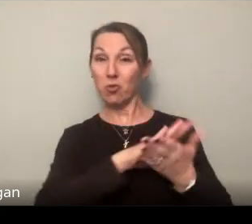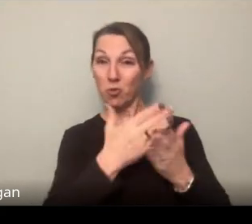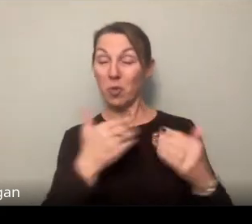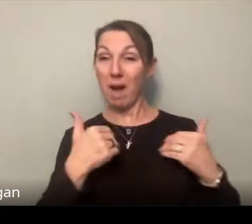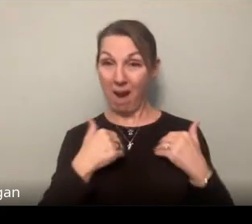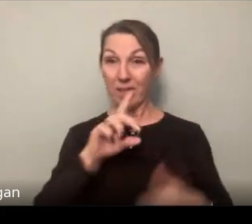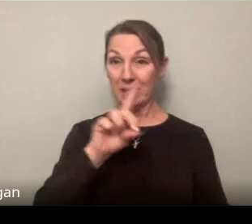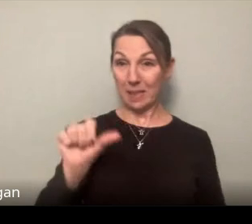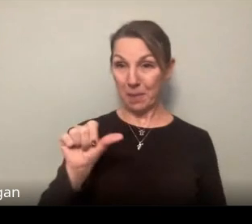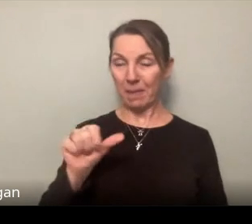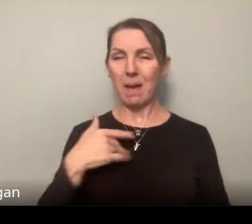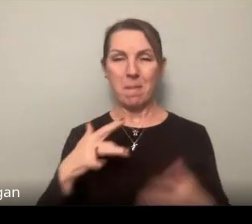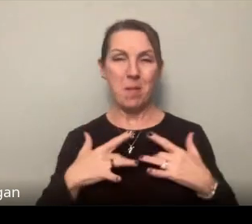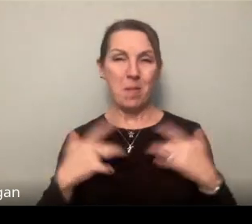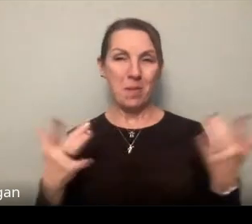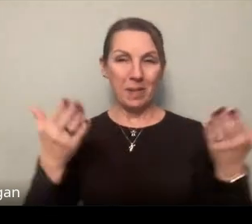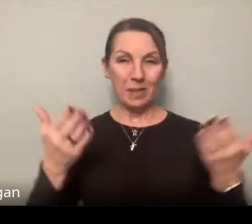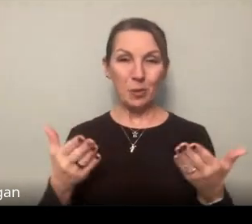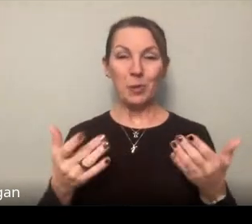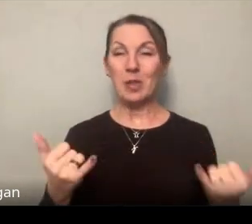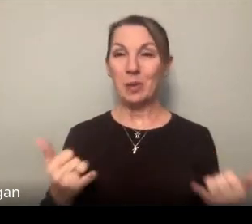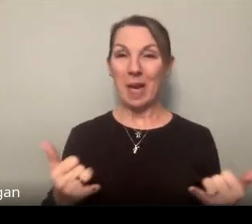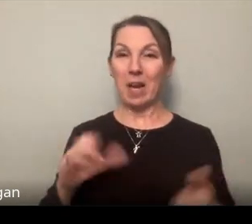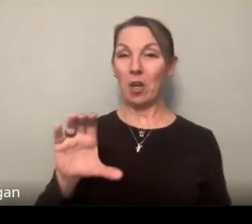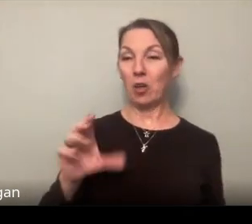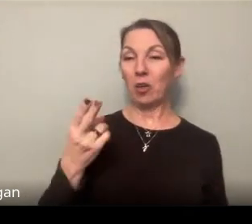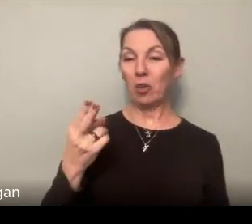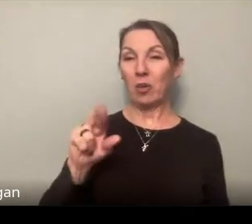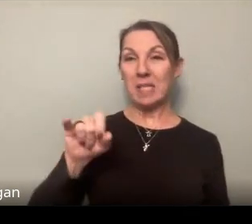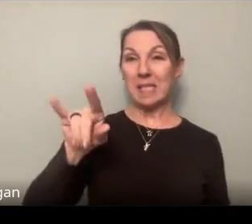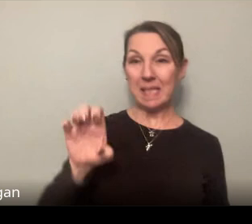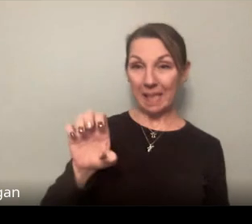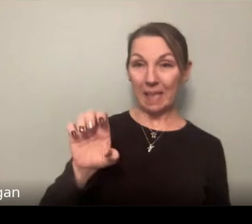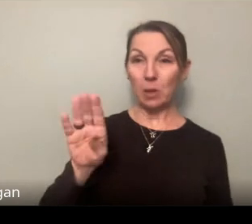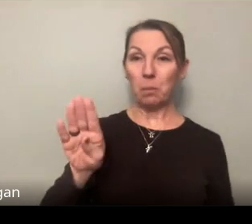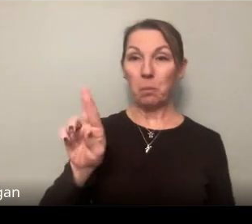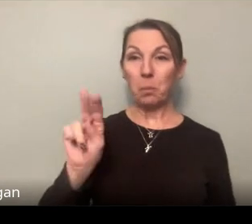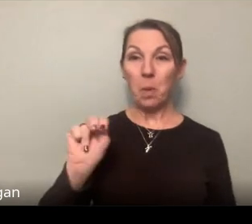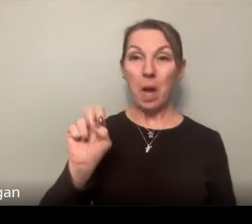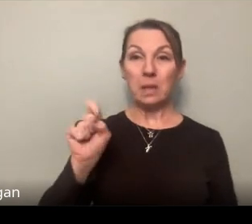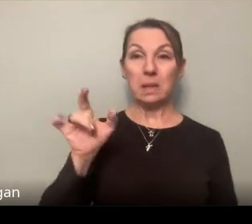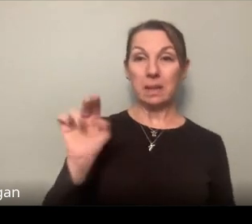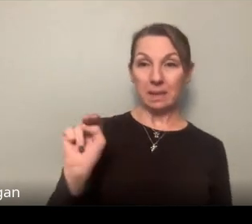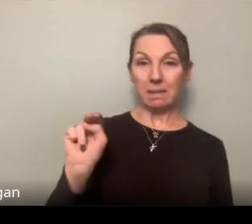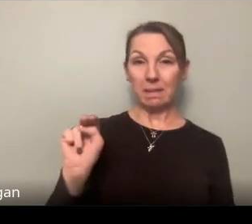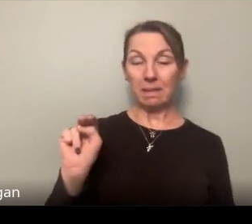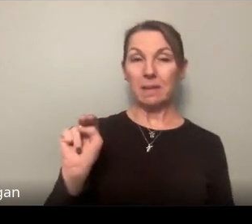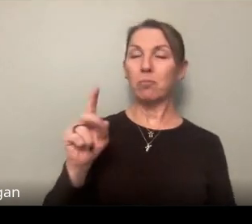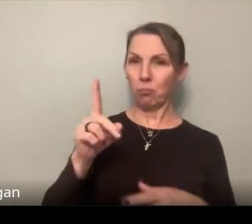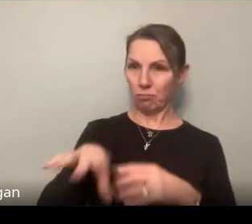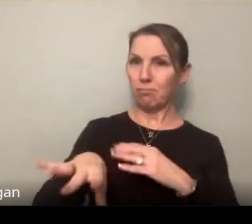am thrilled to be able to introduce to you today Christine Brunson, founder and executive director of the Purple